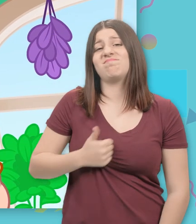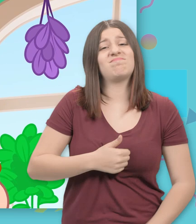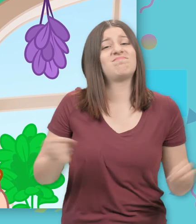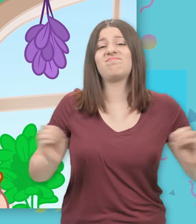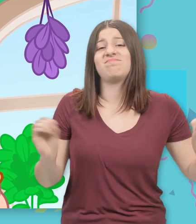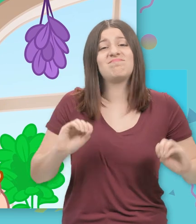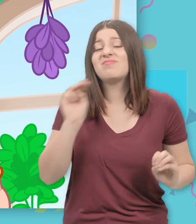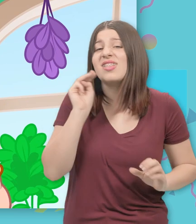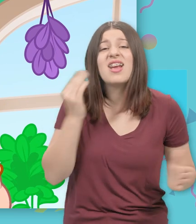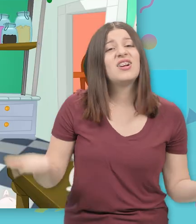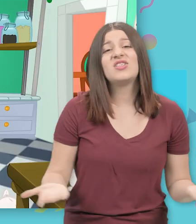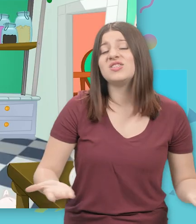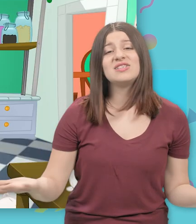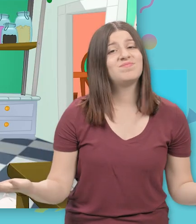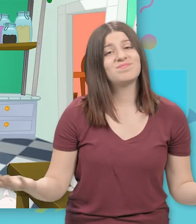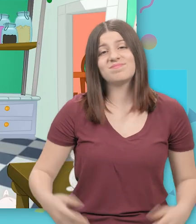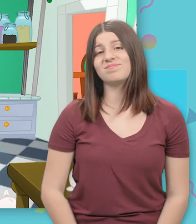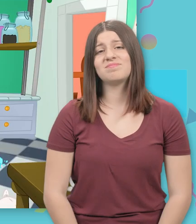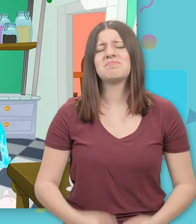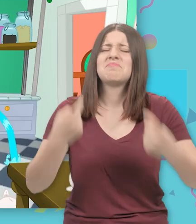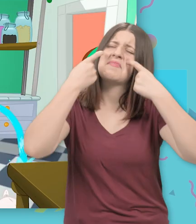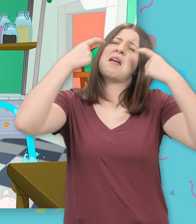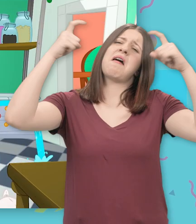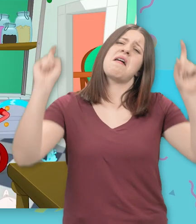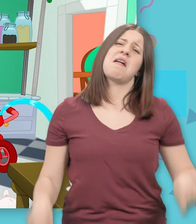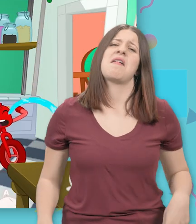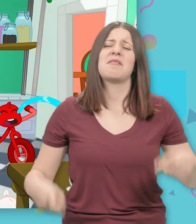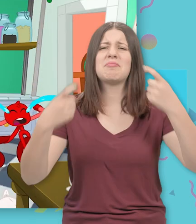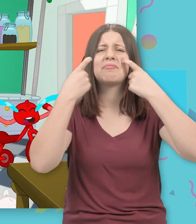No, sorry, Morphle.